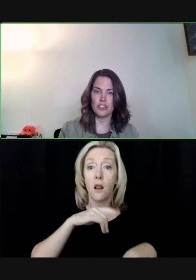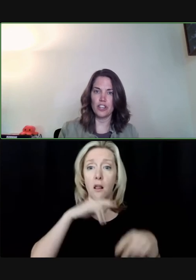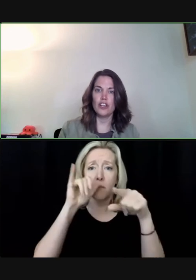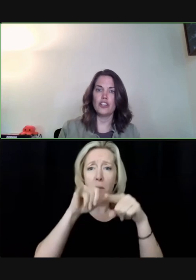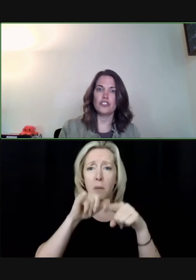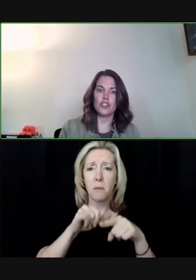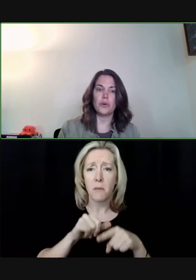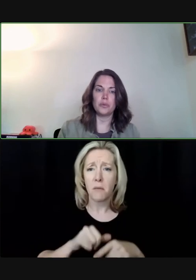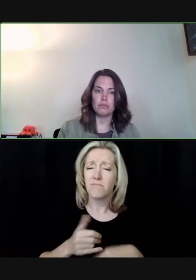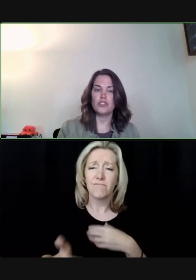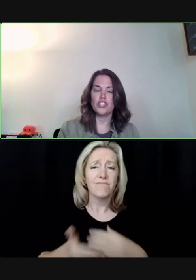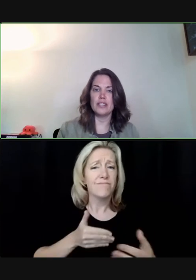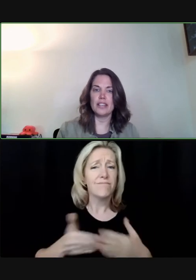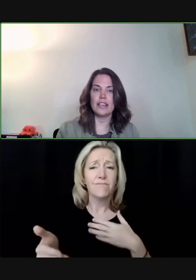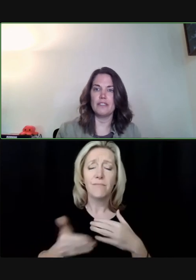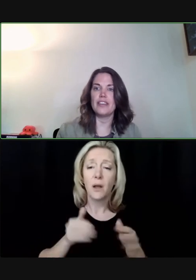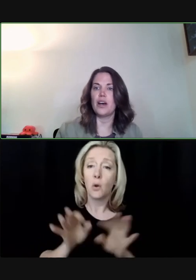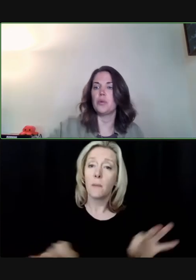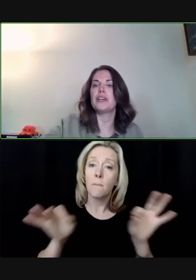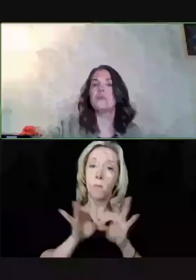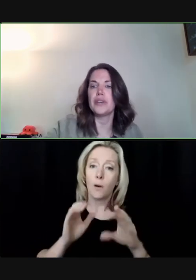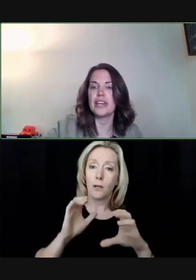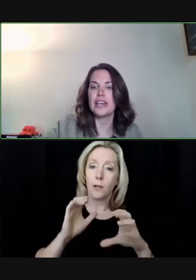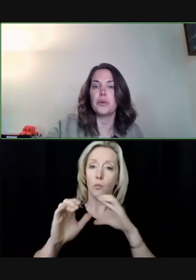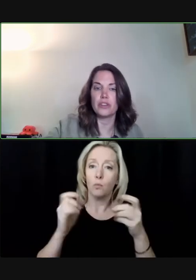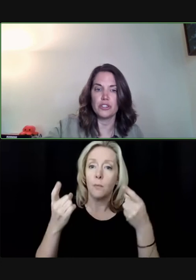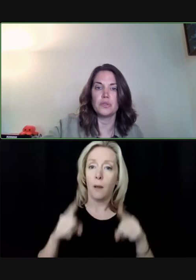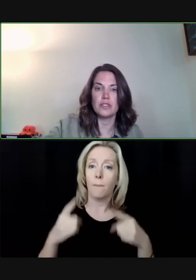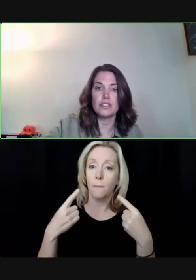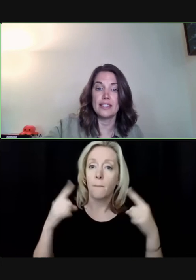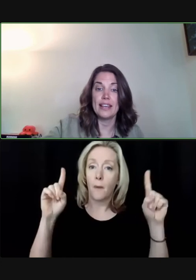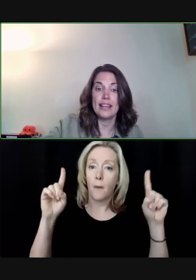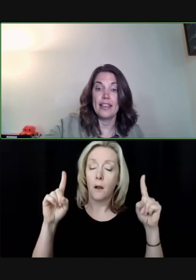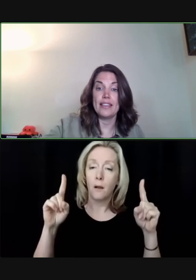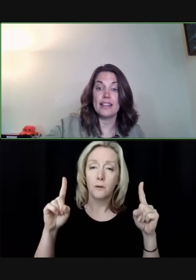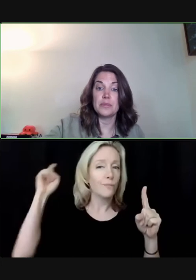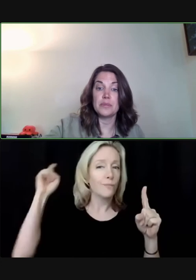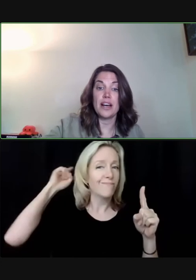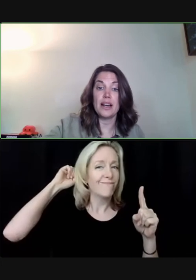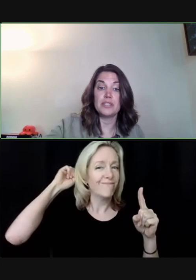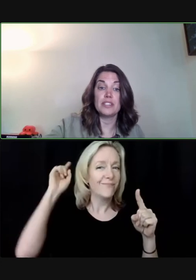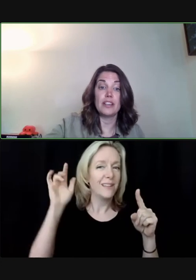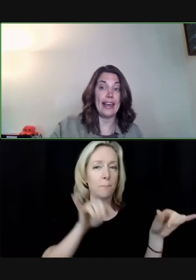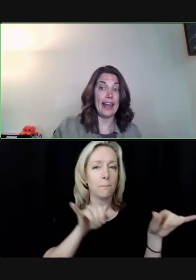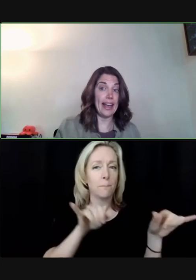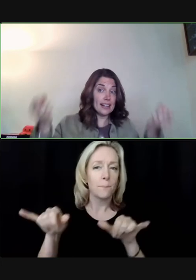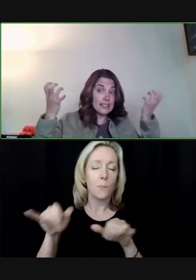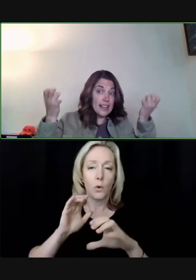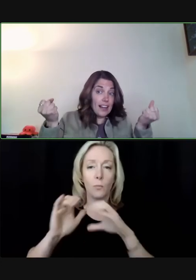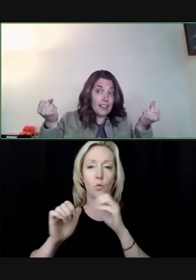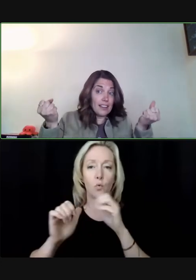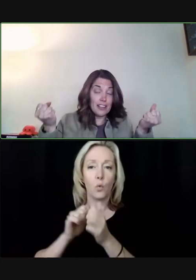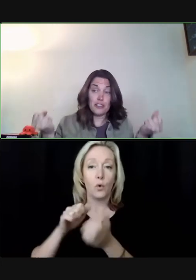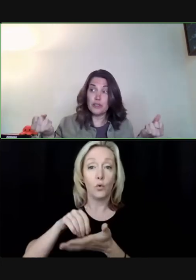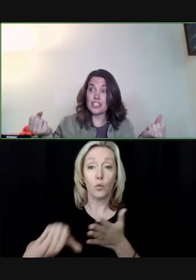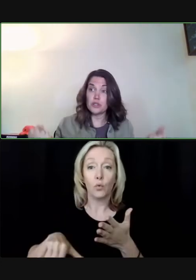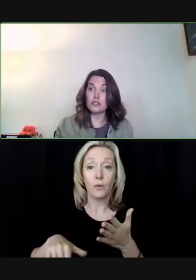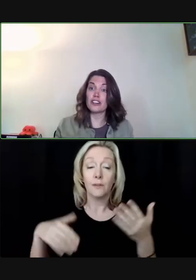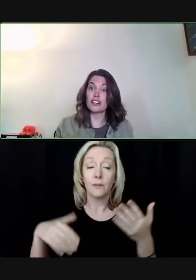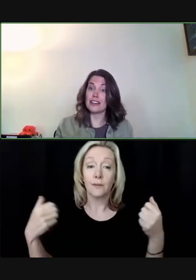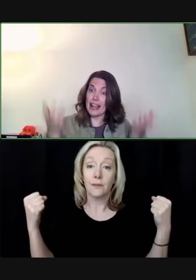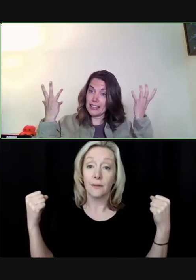somebody else. So just thinking of that when we communicate with our students, that sometimes ASL,